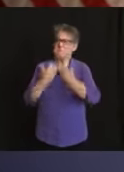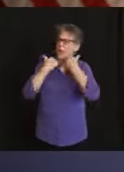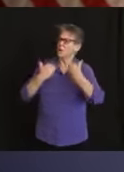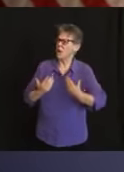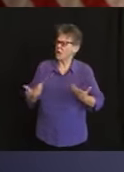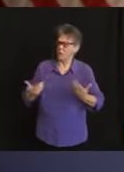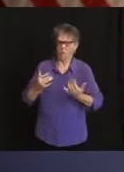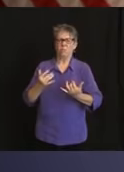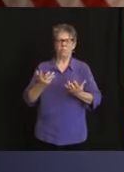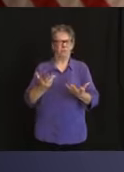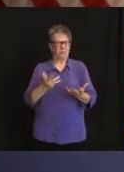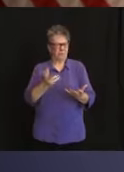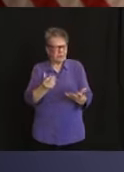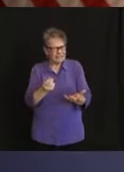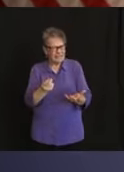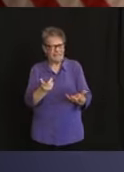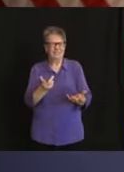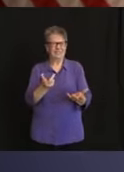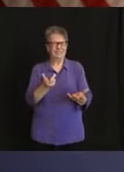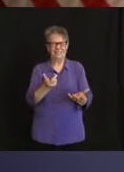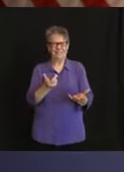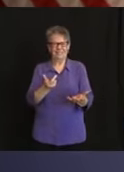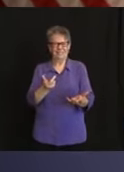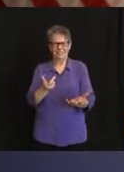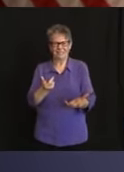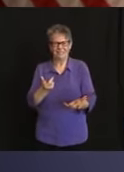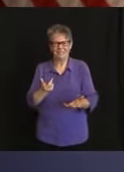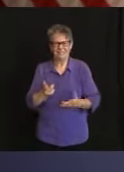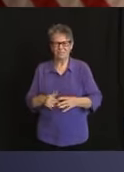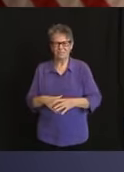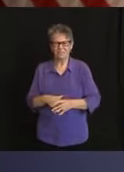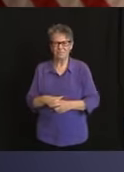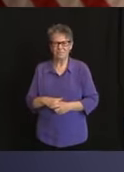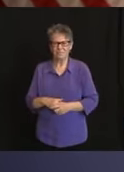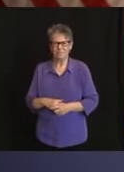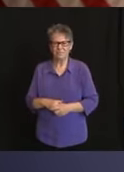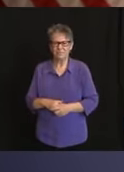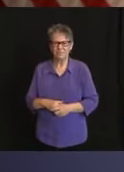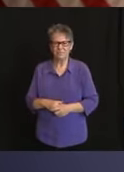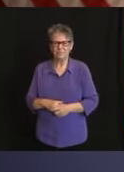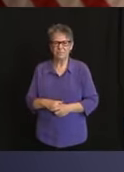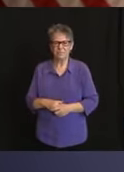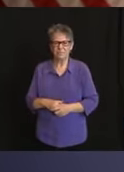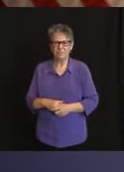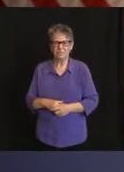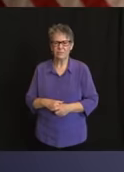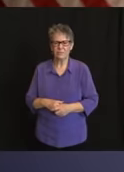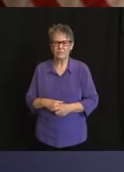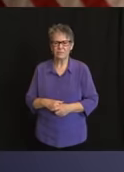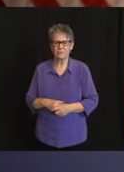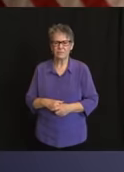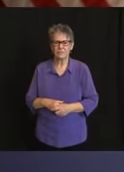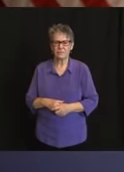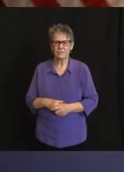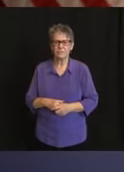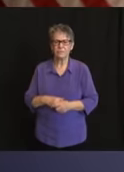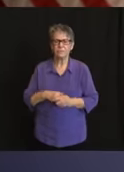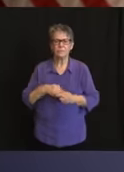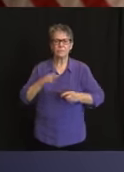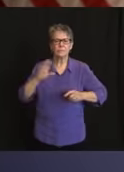I said it yesterday. Look at Senator Menendez hooking up with Senator Cassidy in Louisiana. I'm not sure how often they hook up to